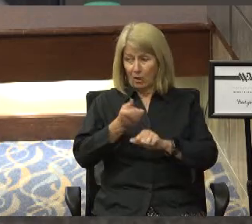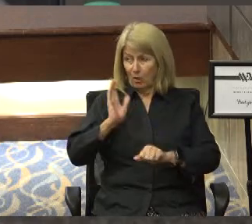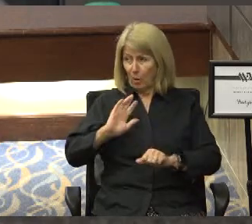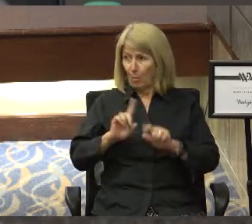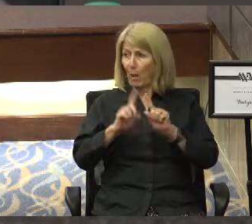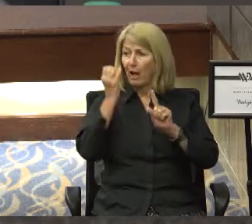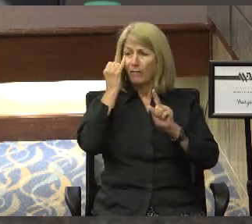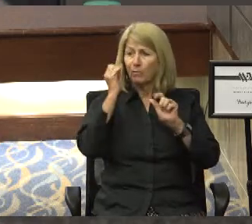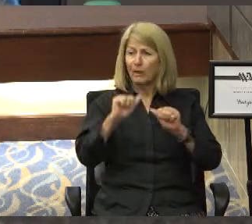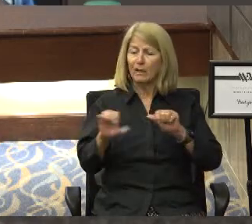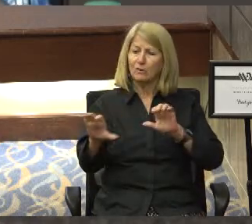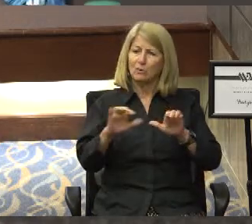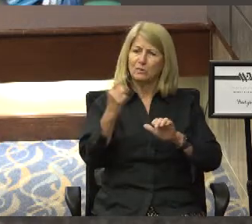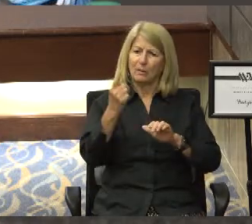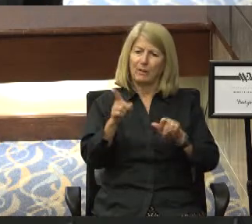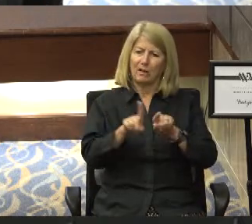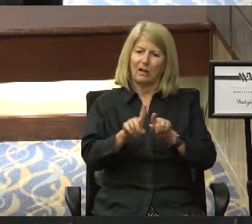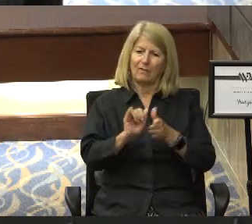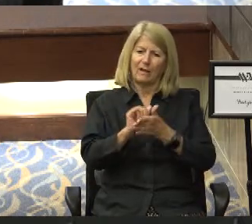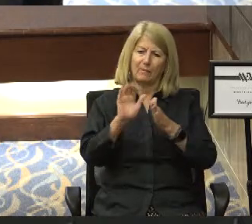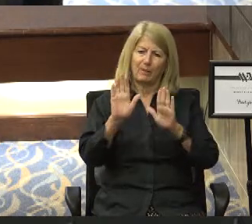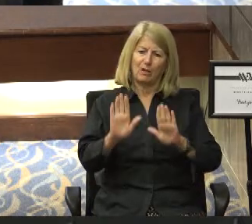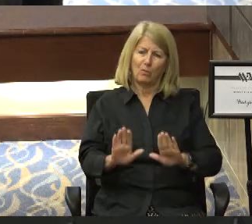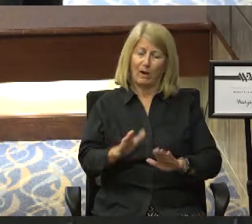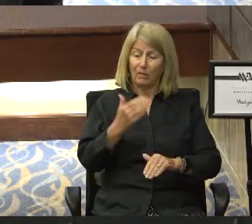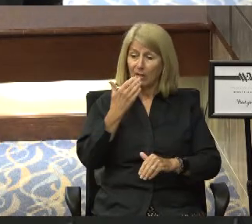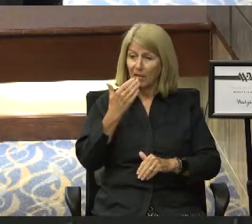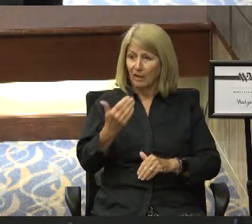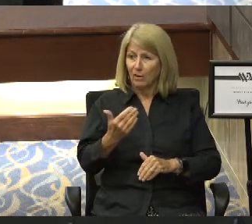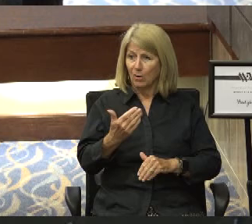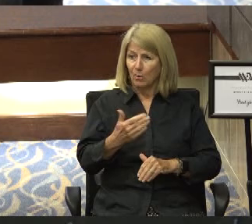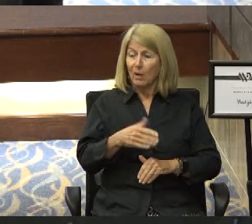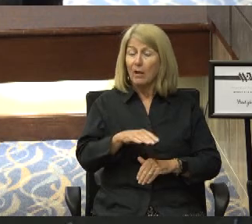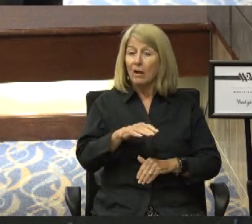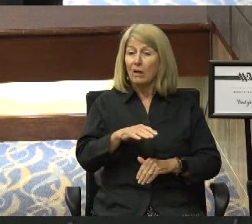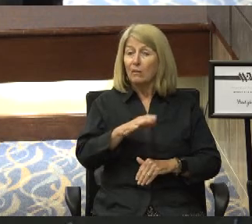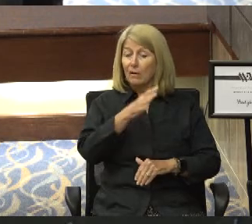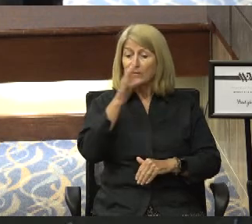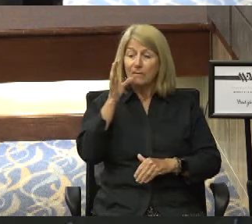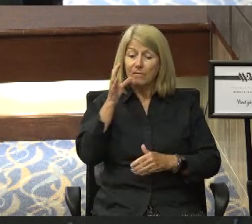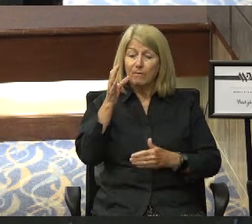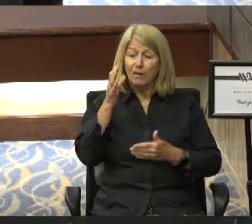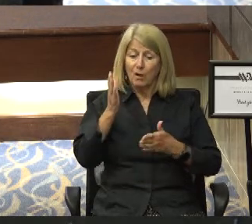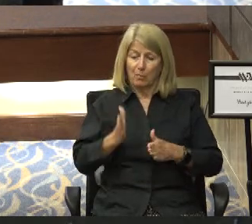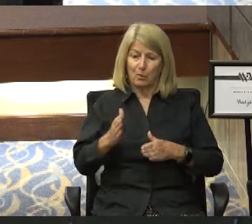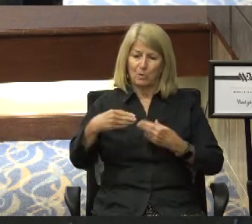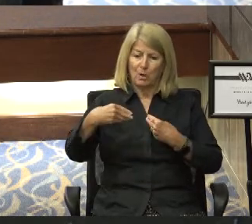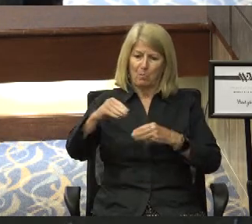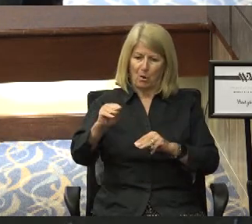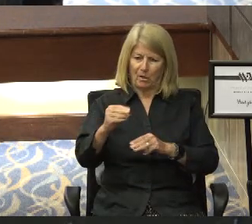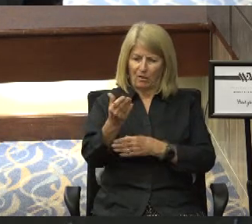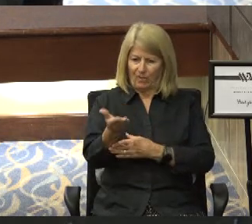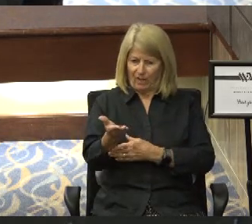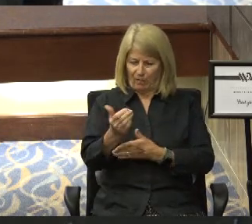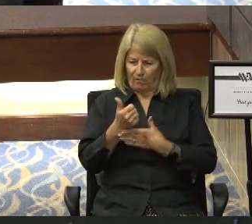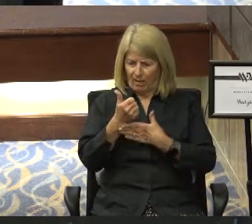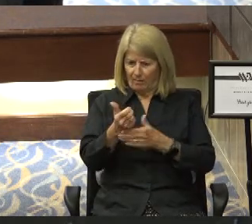be great. Yes, Thank you. Or put Thank you something for in the bringing that up. farmer's market there too, some kind of Yeah.